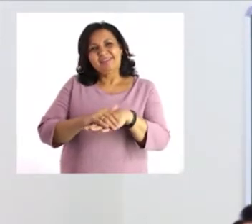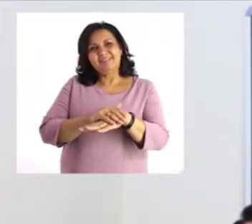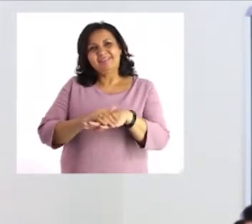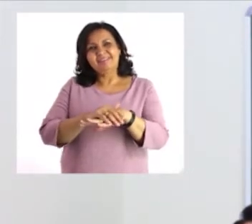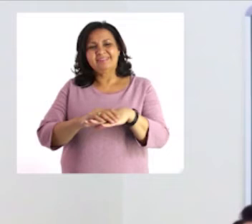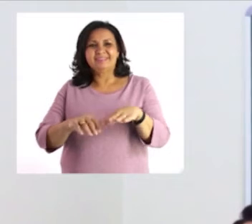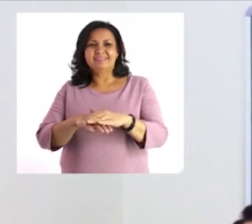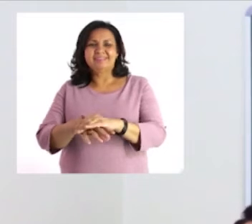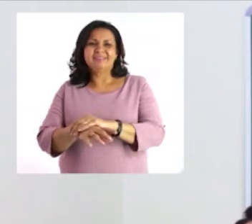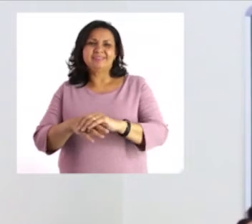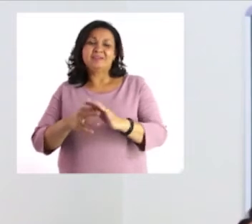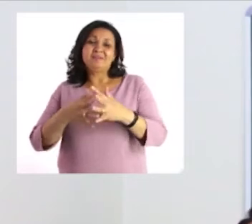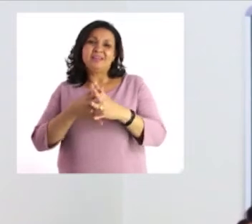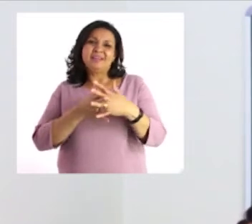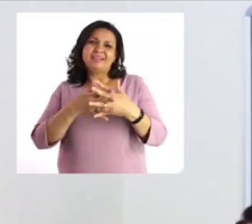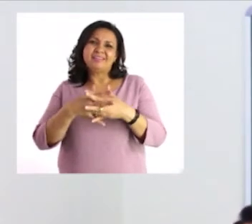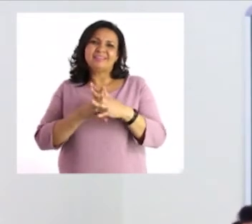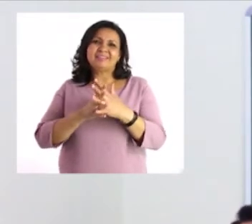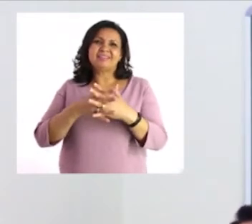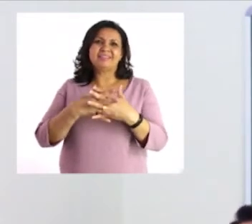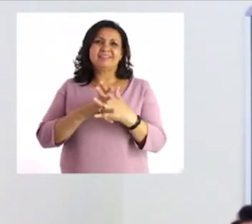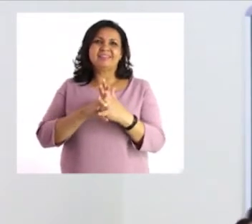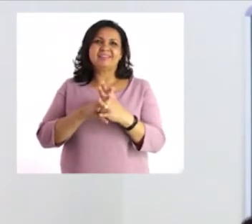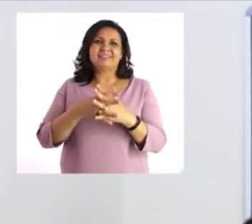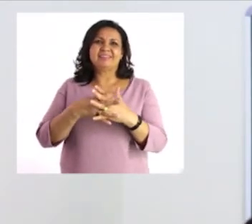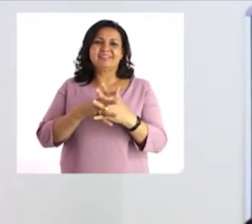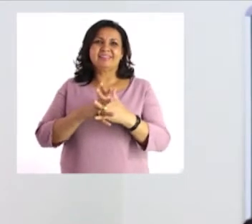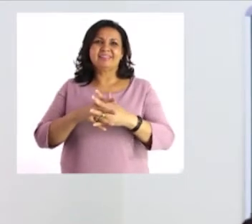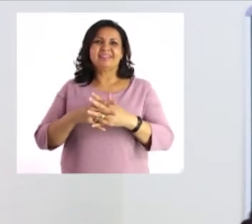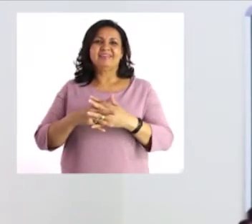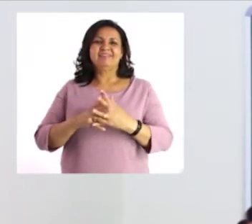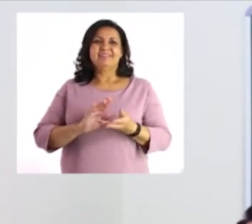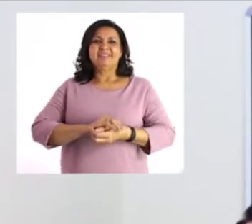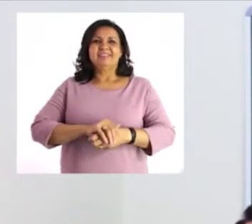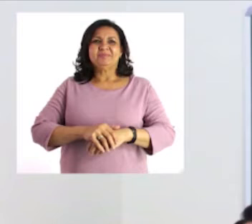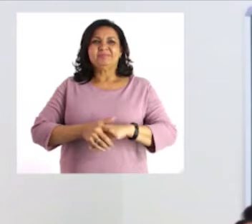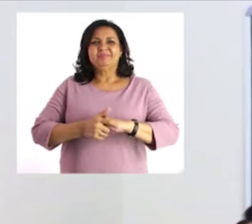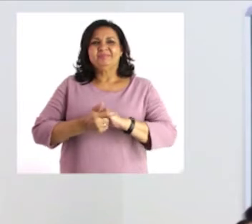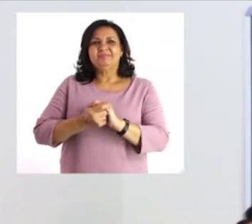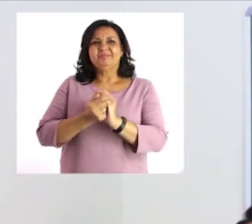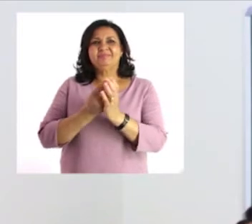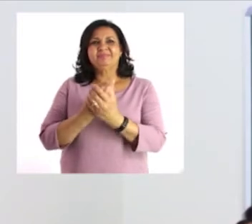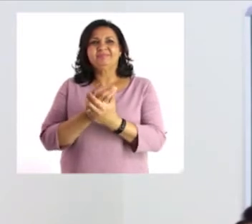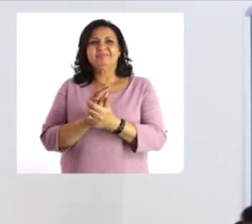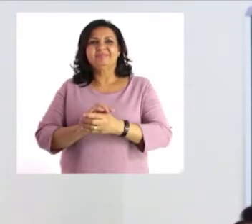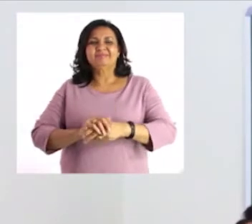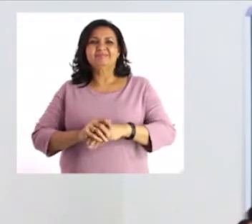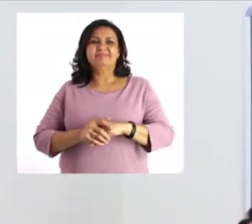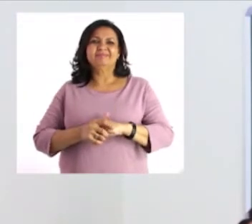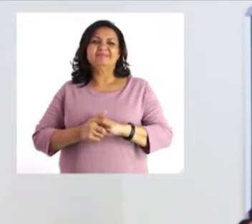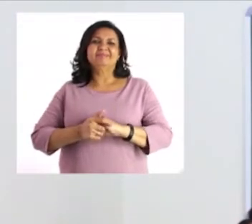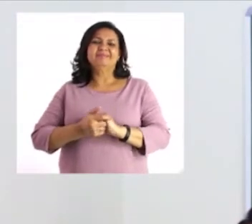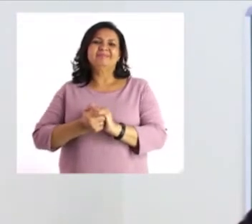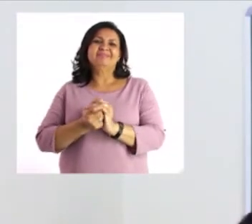our hands and between our fingers and we give our hands a lovely squishy squashy and see, we are